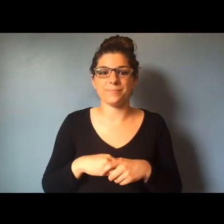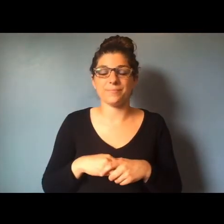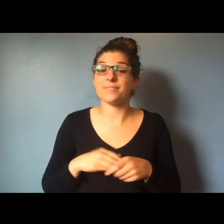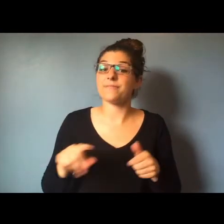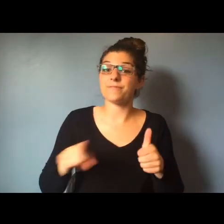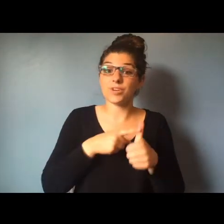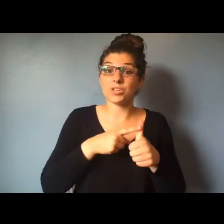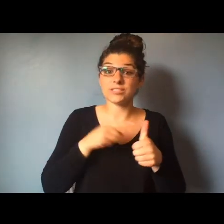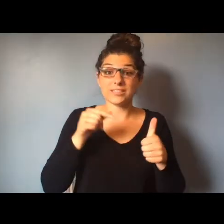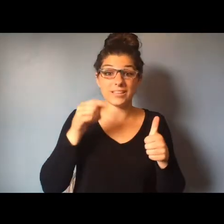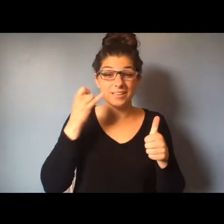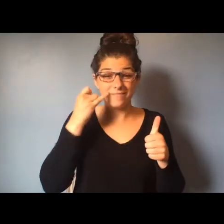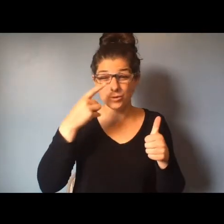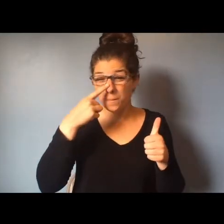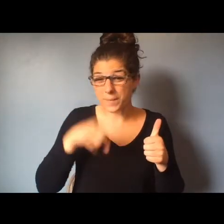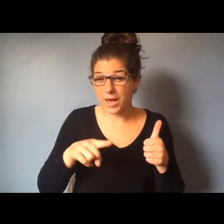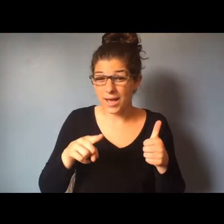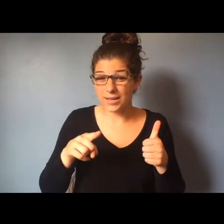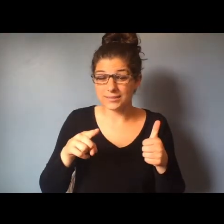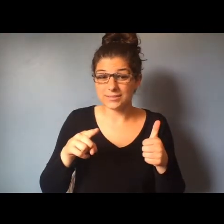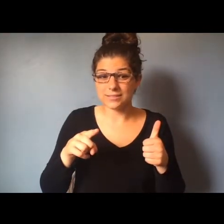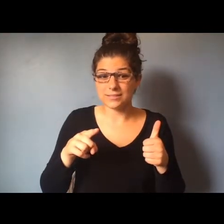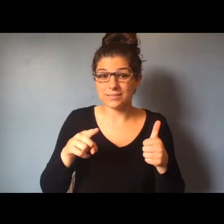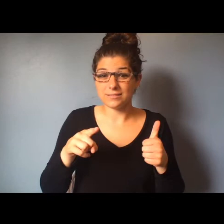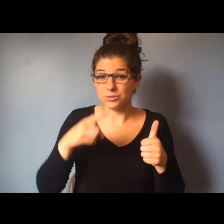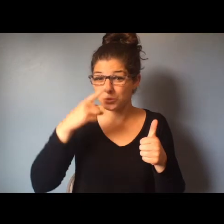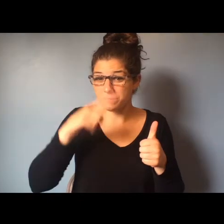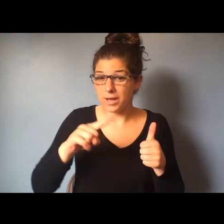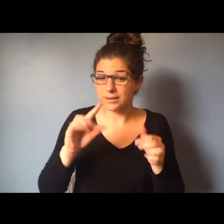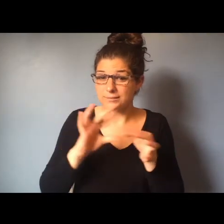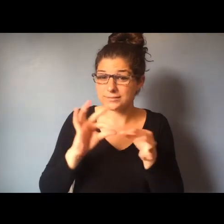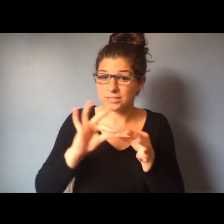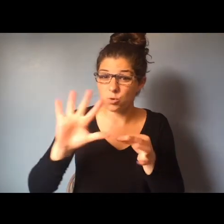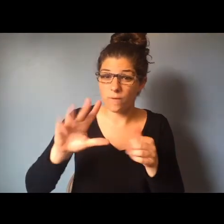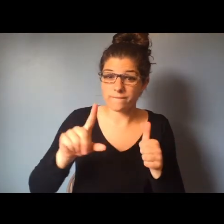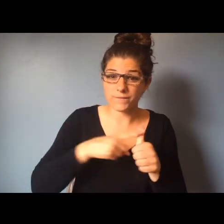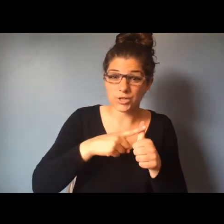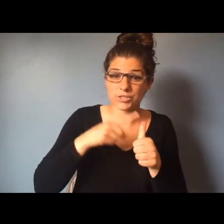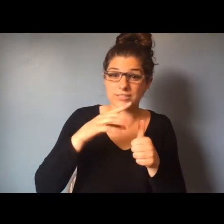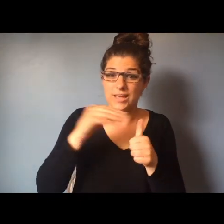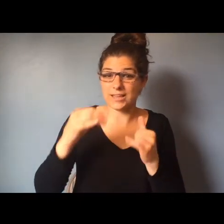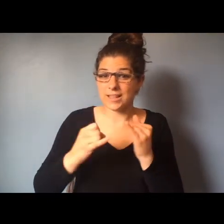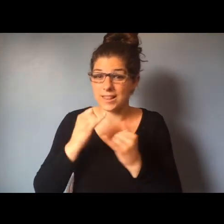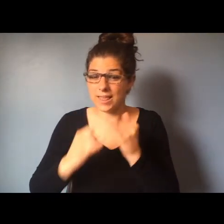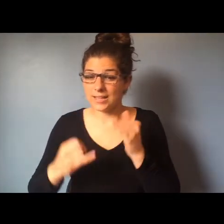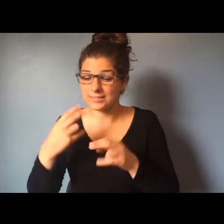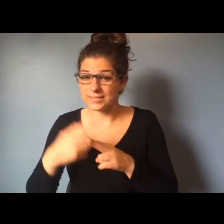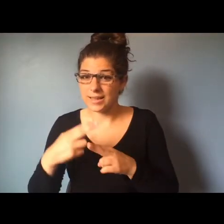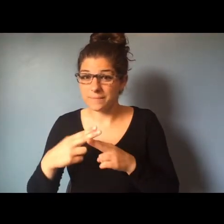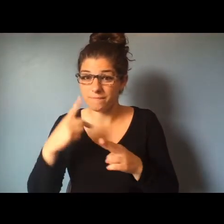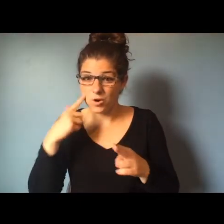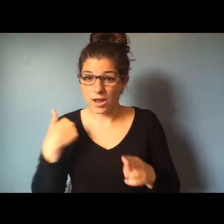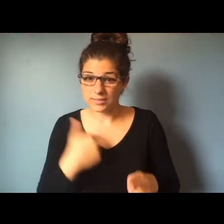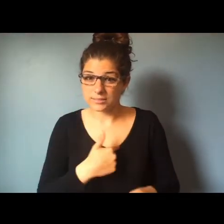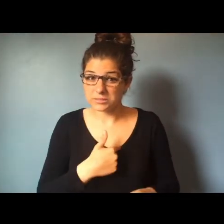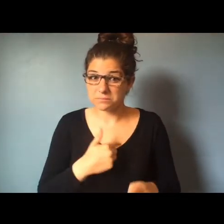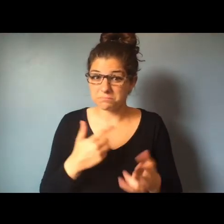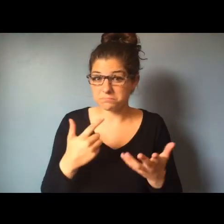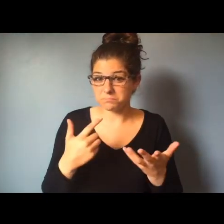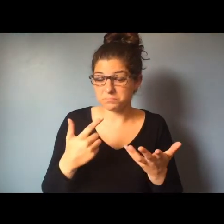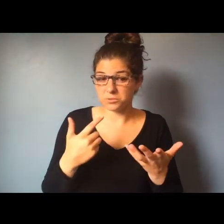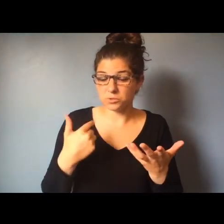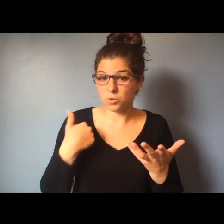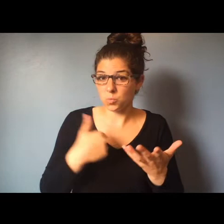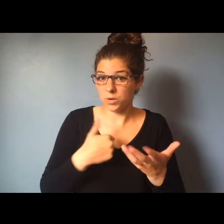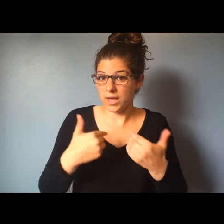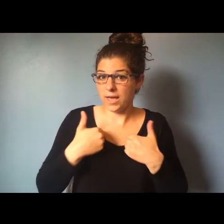First, if you guys don't mind, could you say your first and last name for us so that we